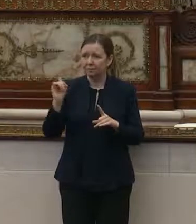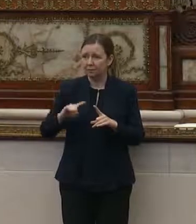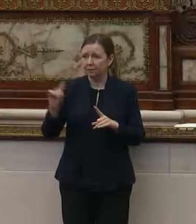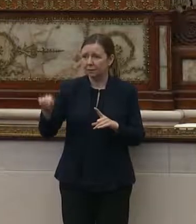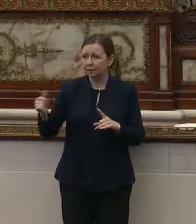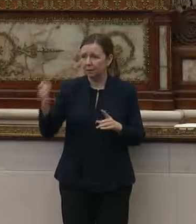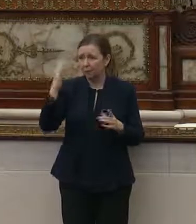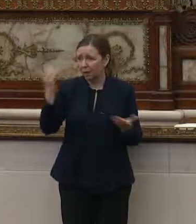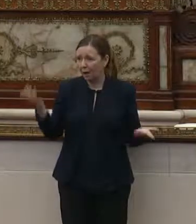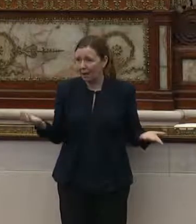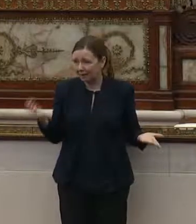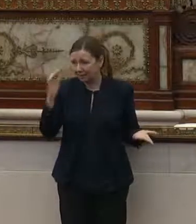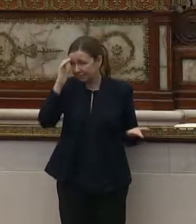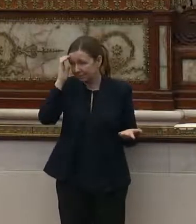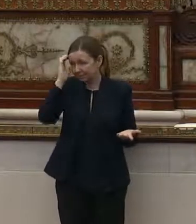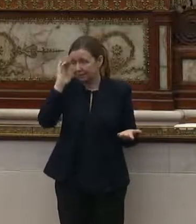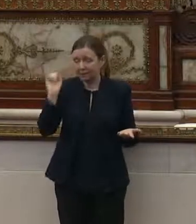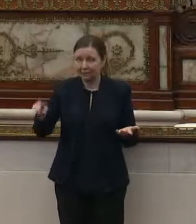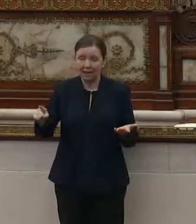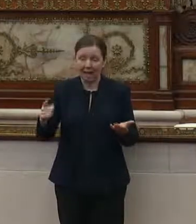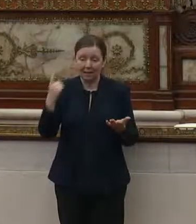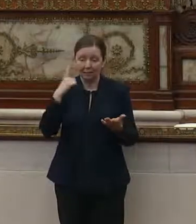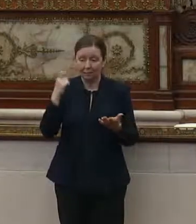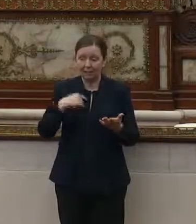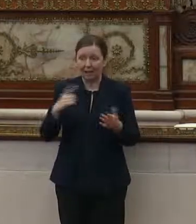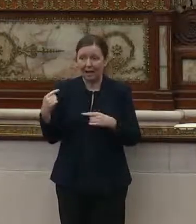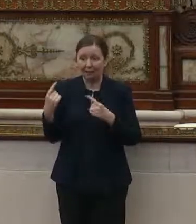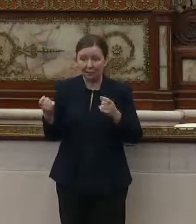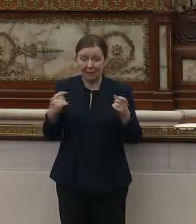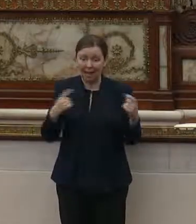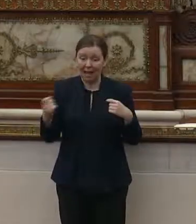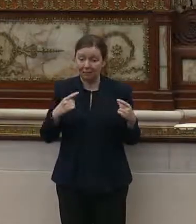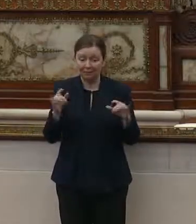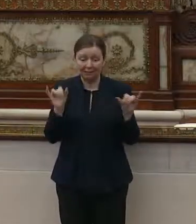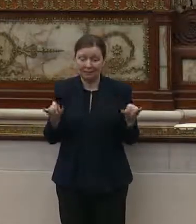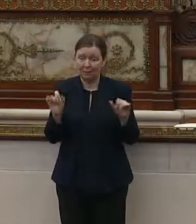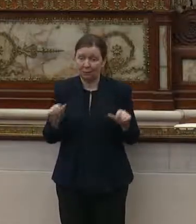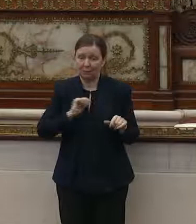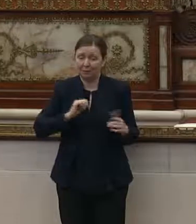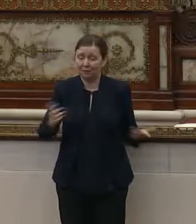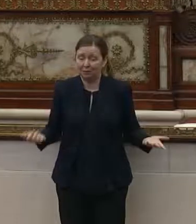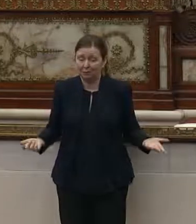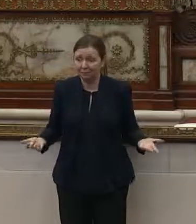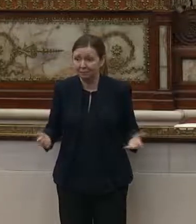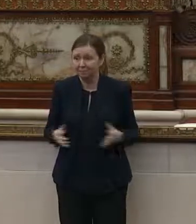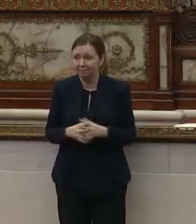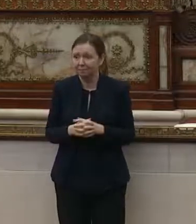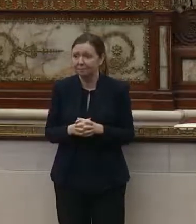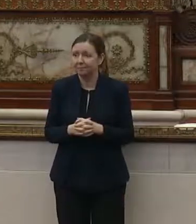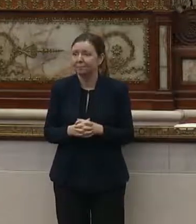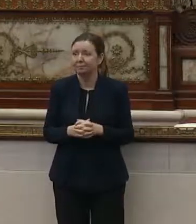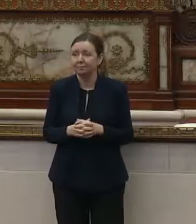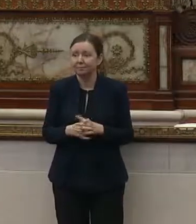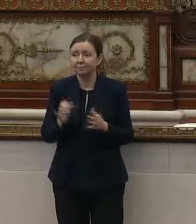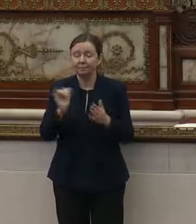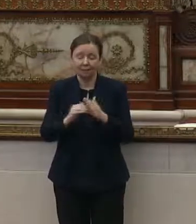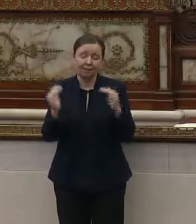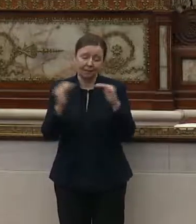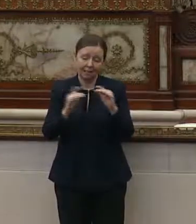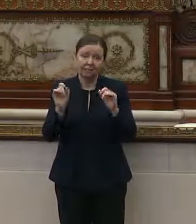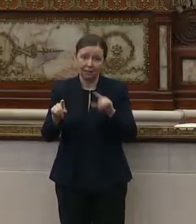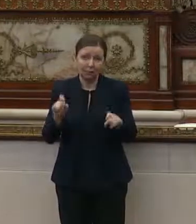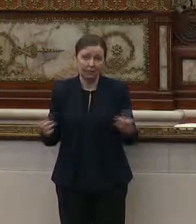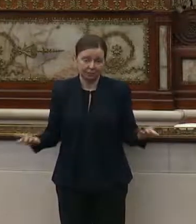underling? I just have to ask that just for the public, because I've been asked these same questions myself. Yeah, that is a fair question.